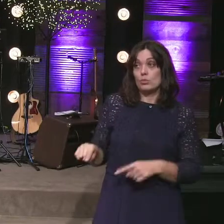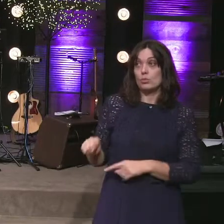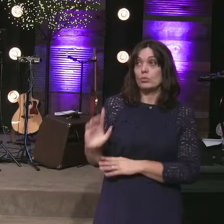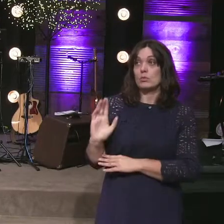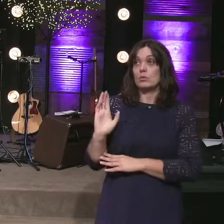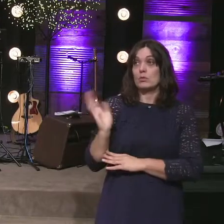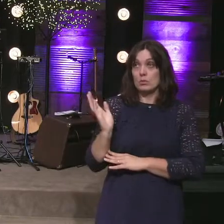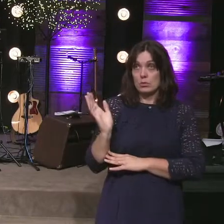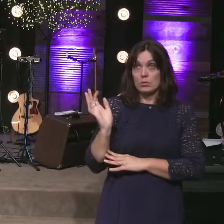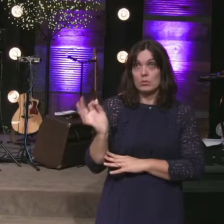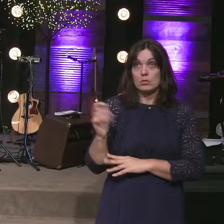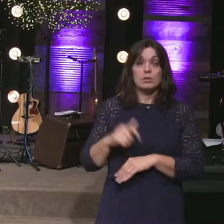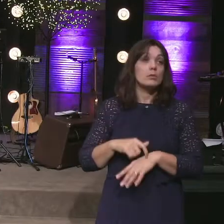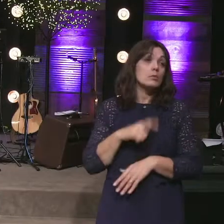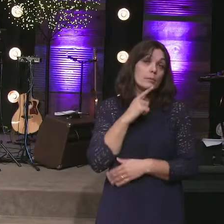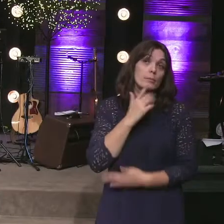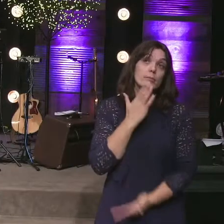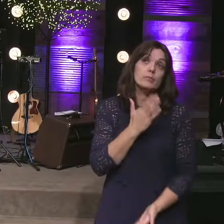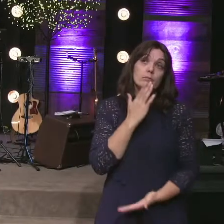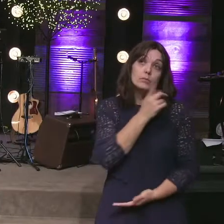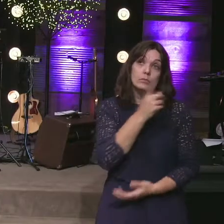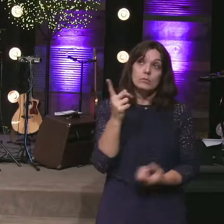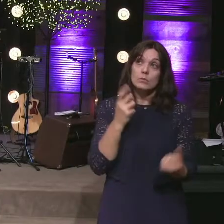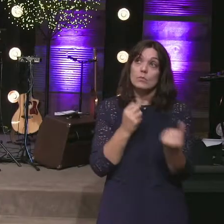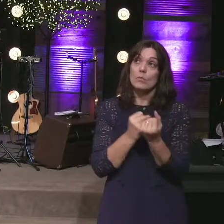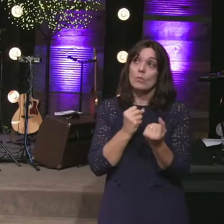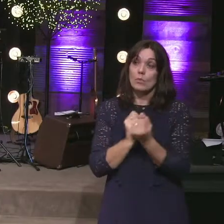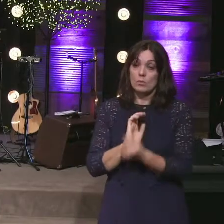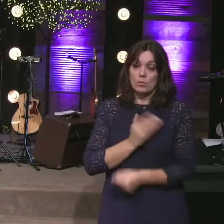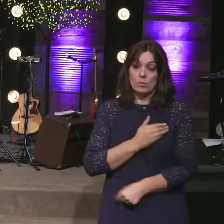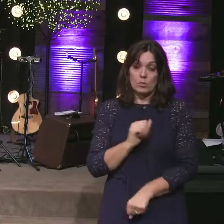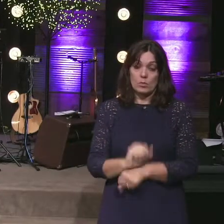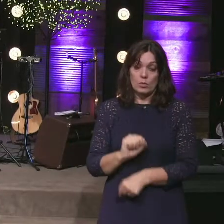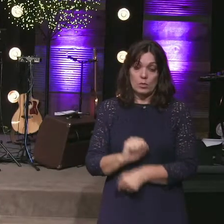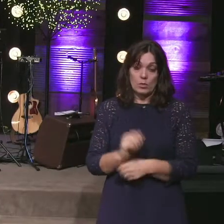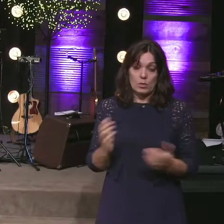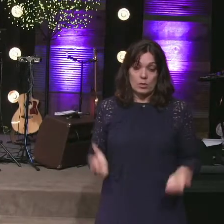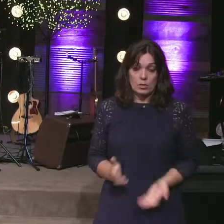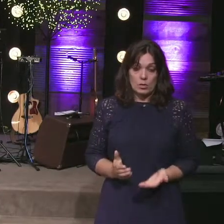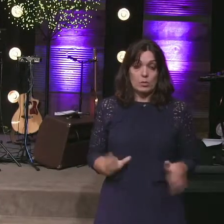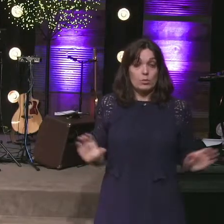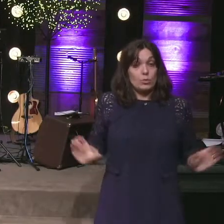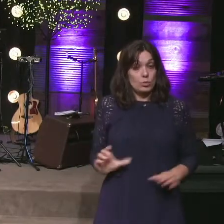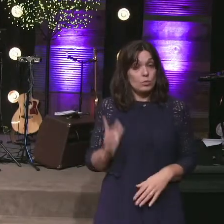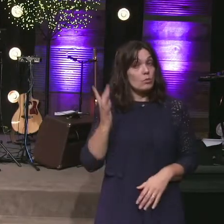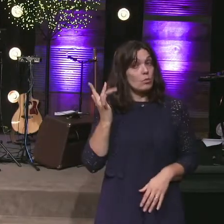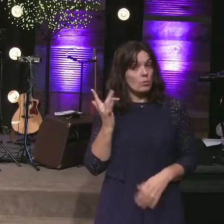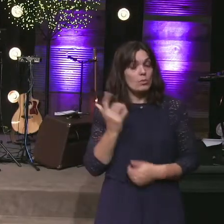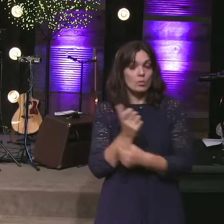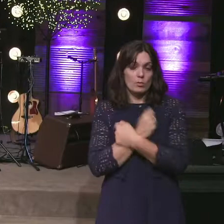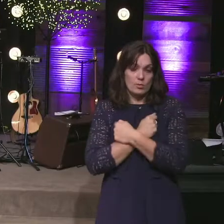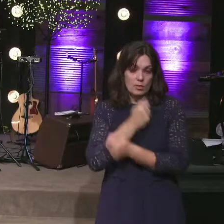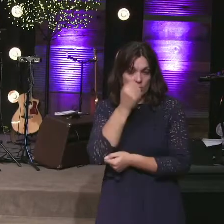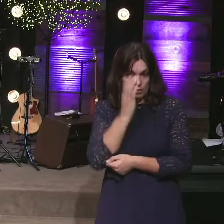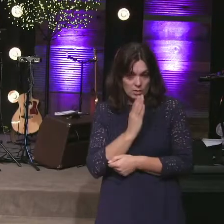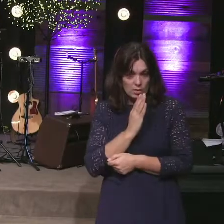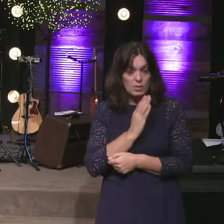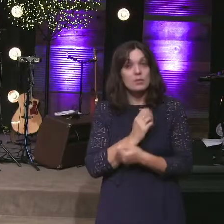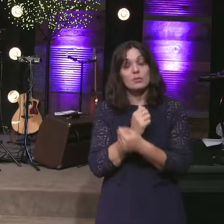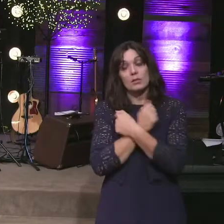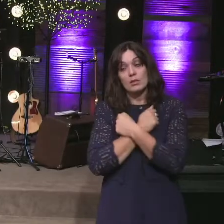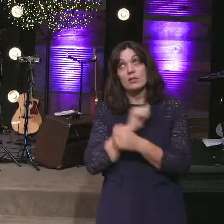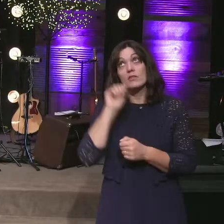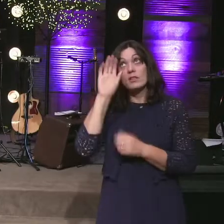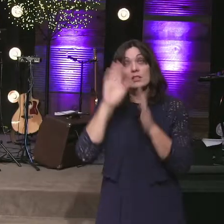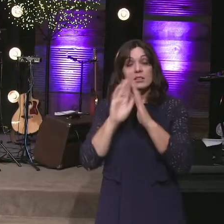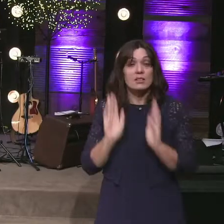thank you for supporting the work of the ministry. You know, it's something that we do because we love God and because we love His house. We love His